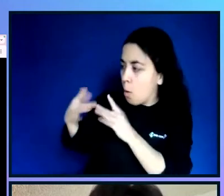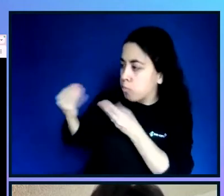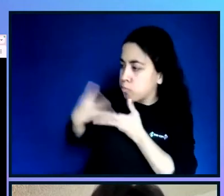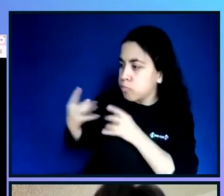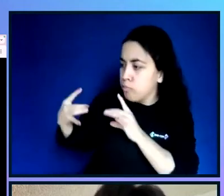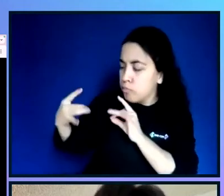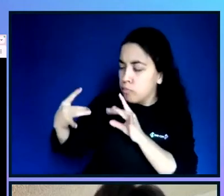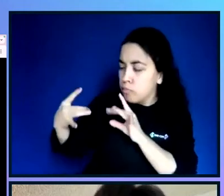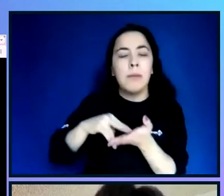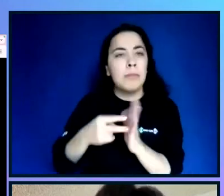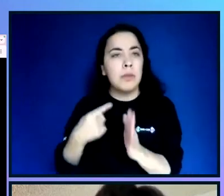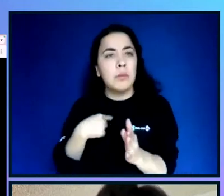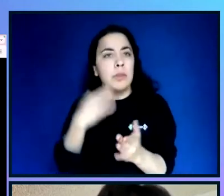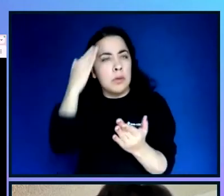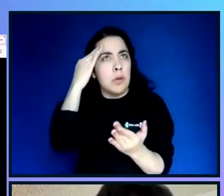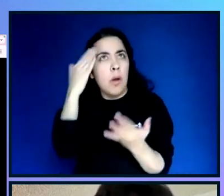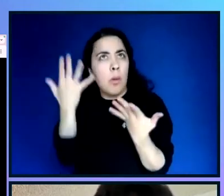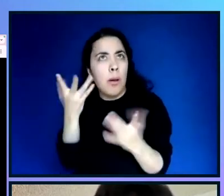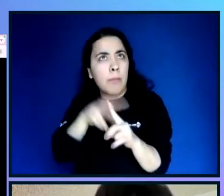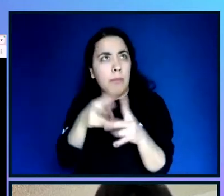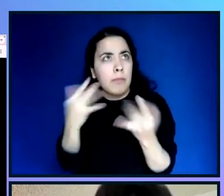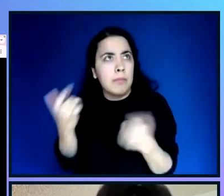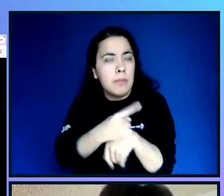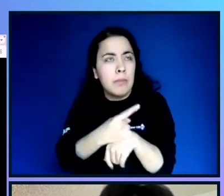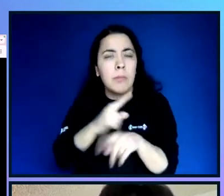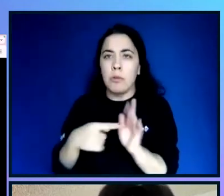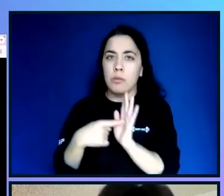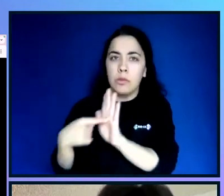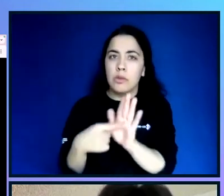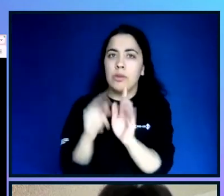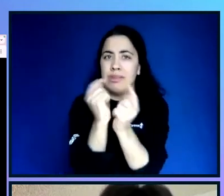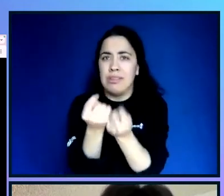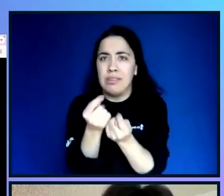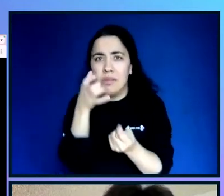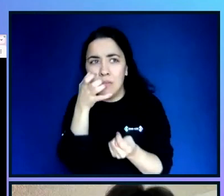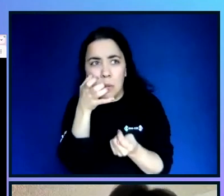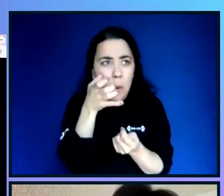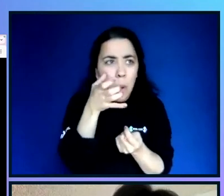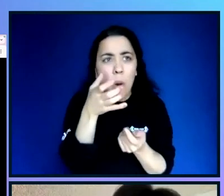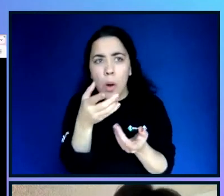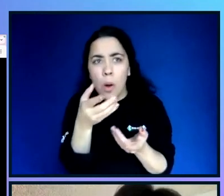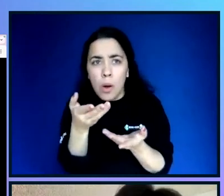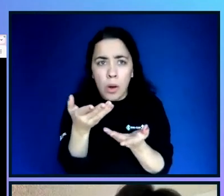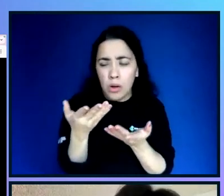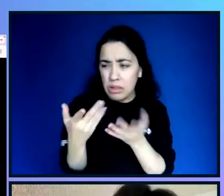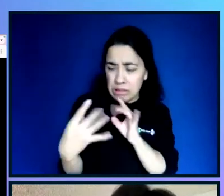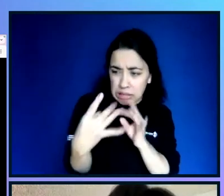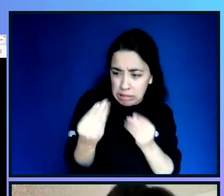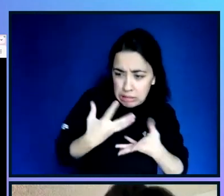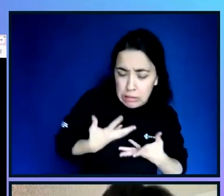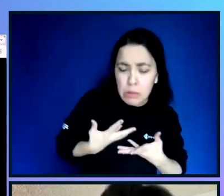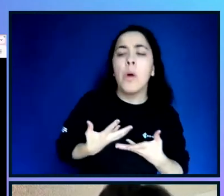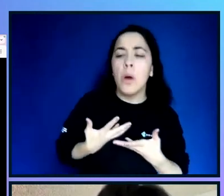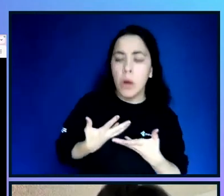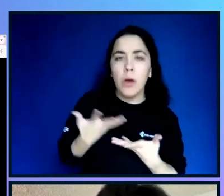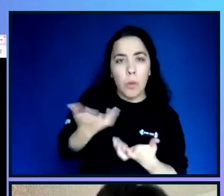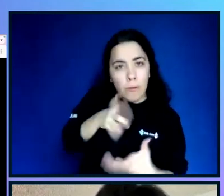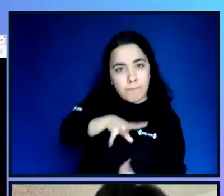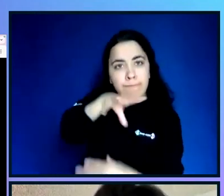of relevancy, but we were also showing to teams that were listening to what they wanted, and we wanted them to get involved in the feedback